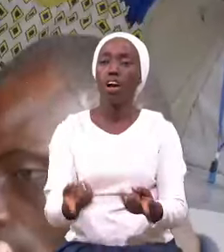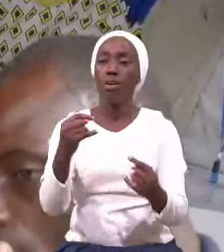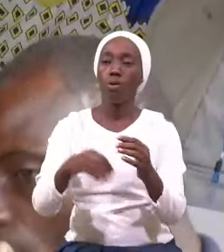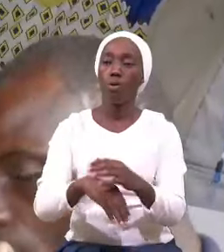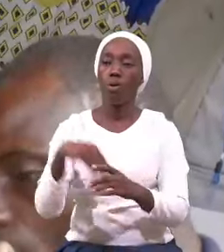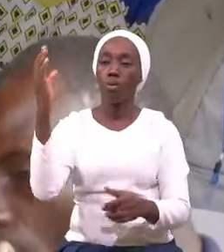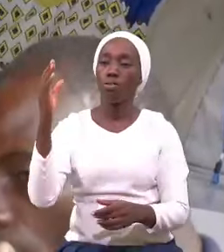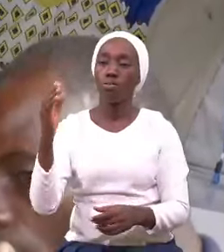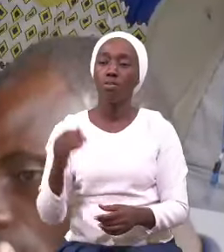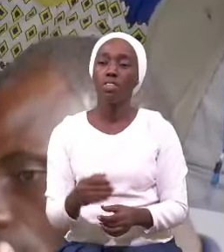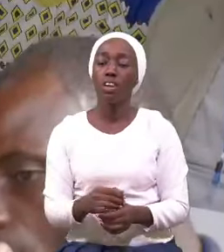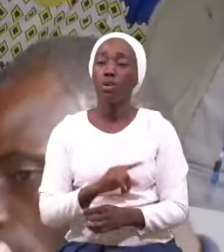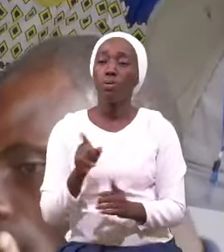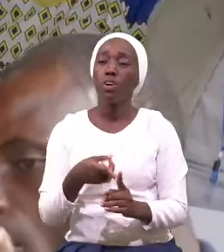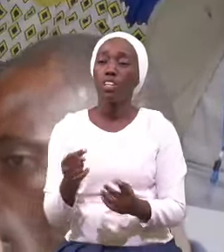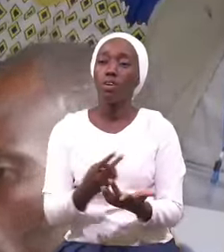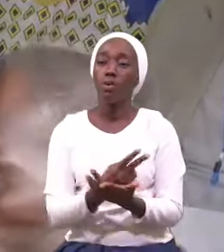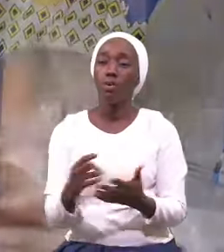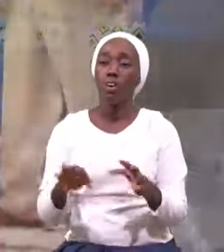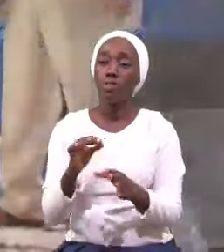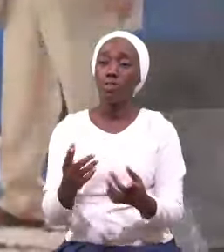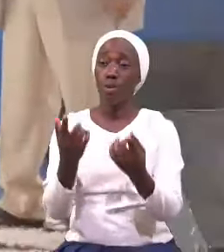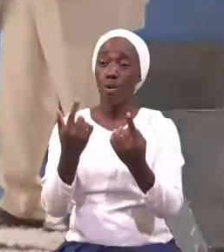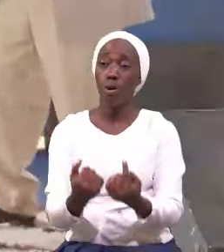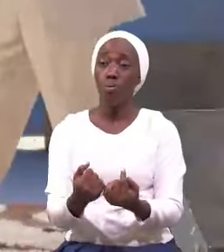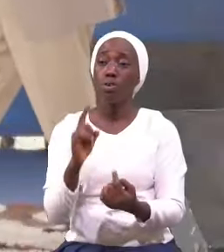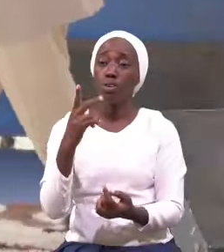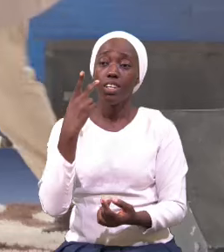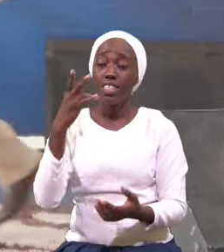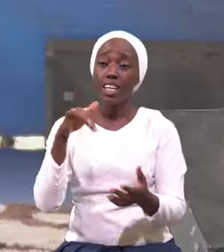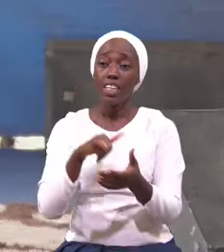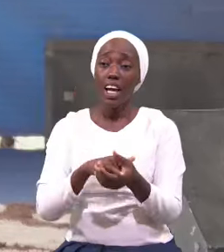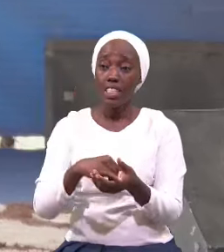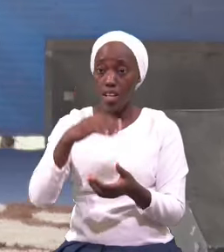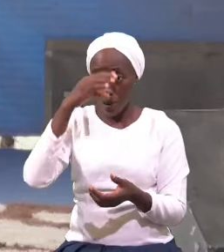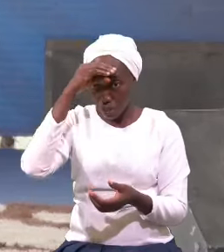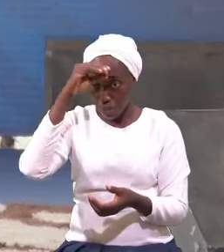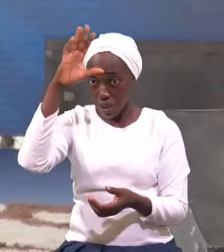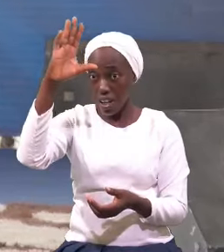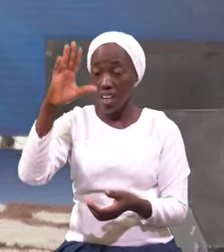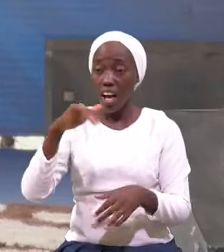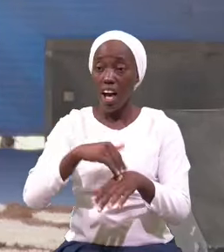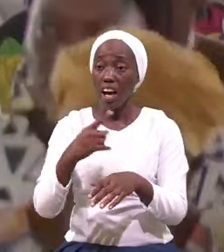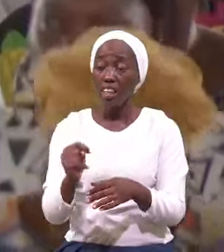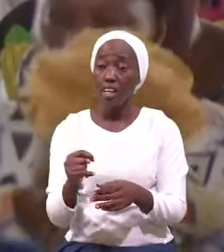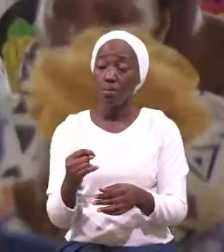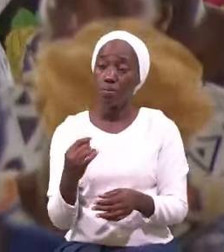It's when the Holy Ghost comes, you see that man at the beautiful gate.